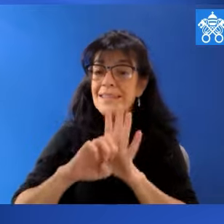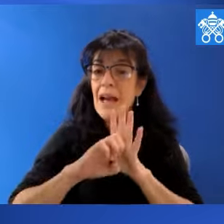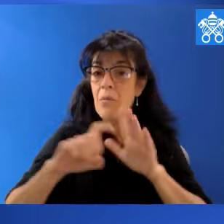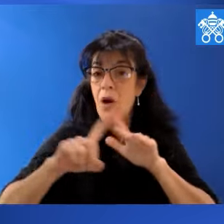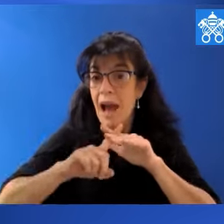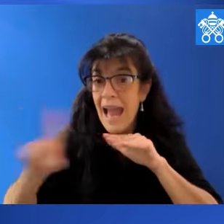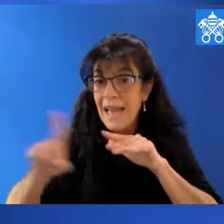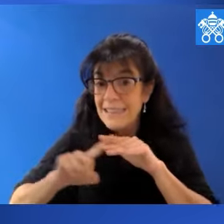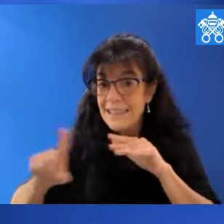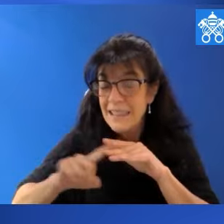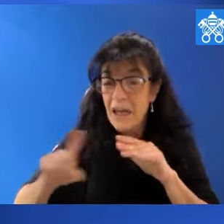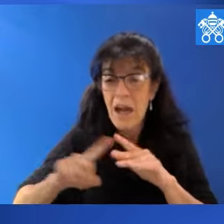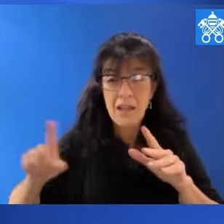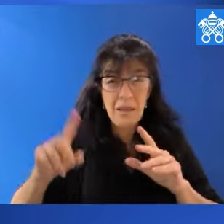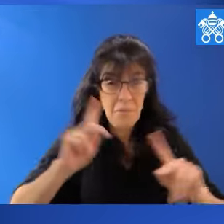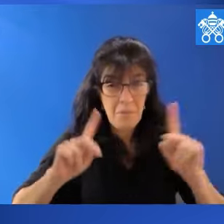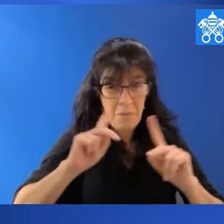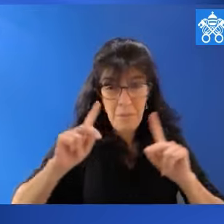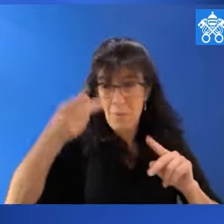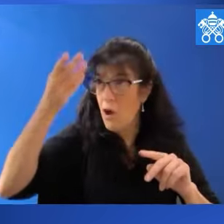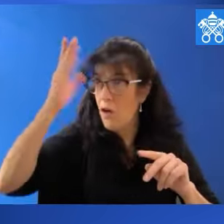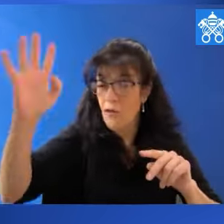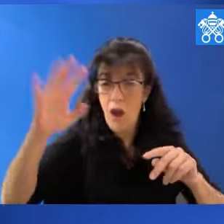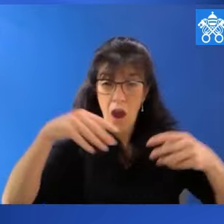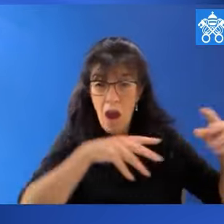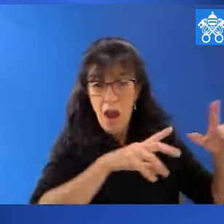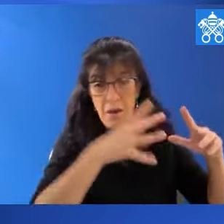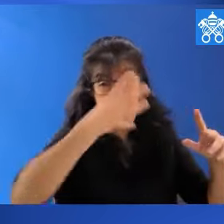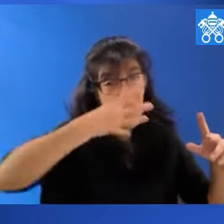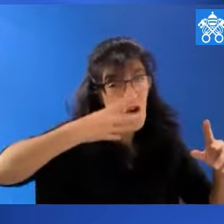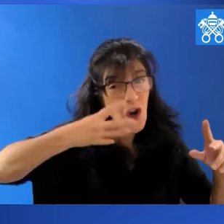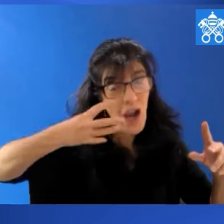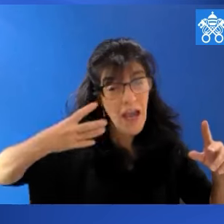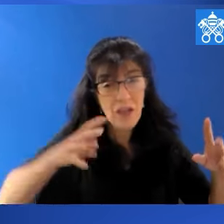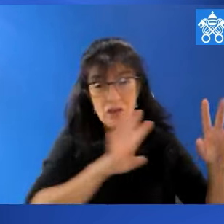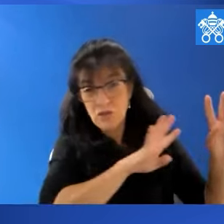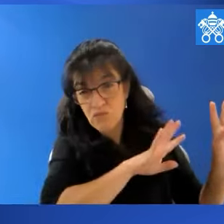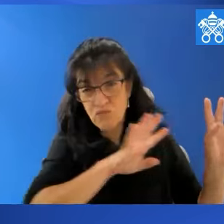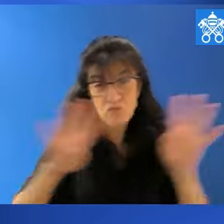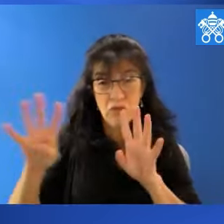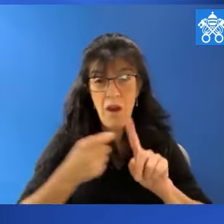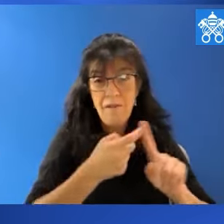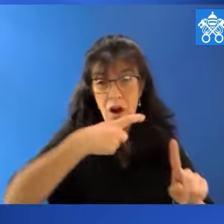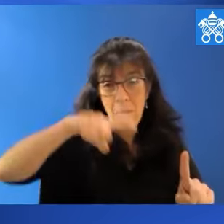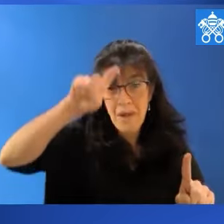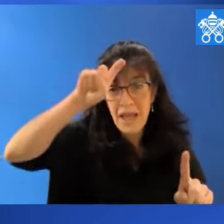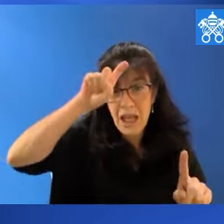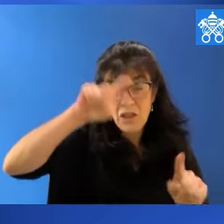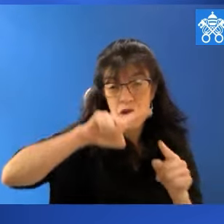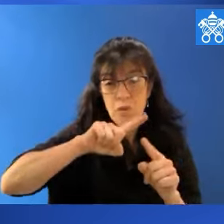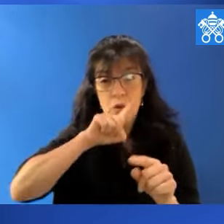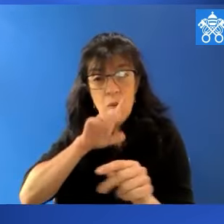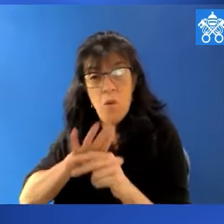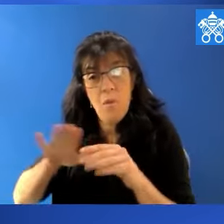great migration of the people of God, led by God through Moses from Egypt to the Promised Land.